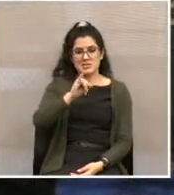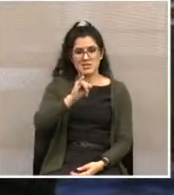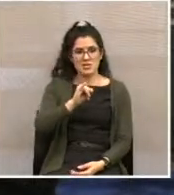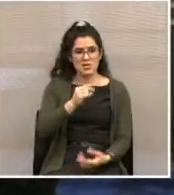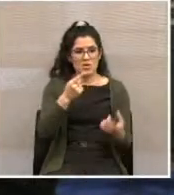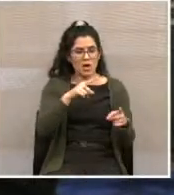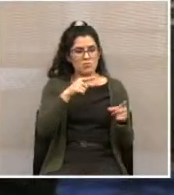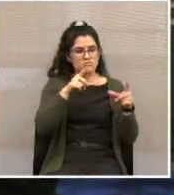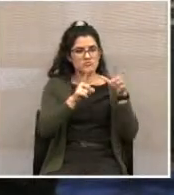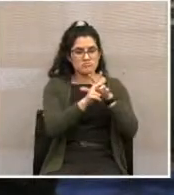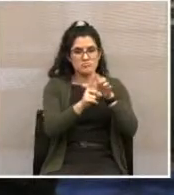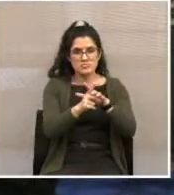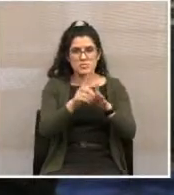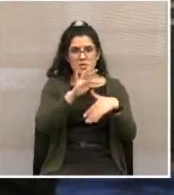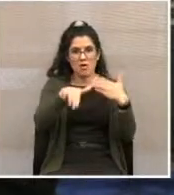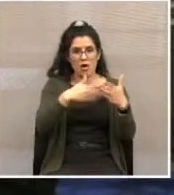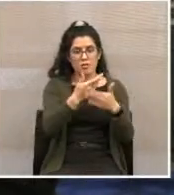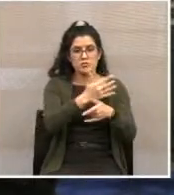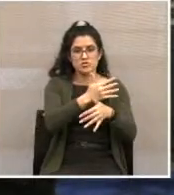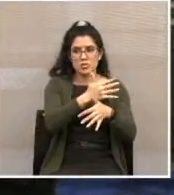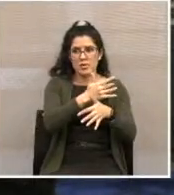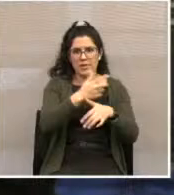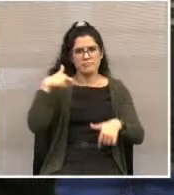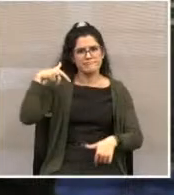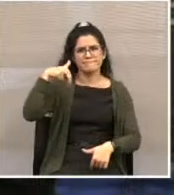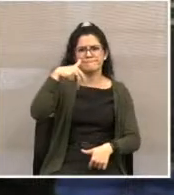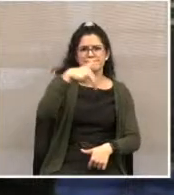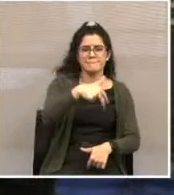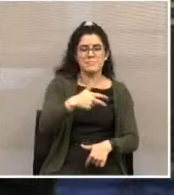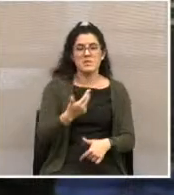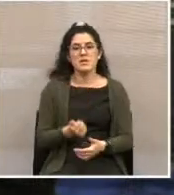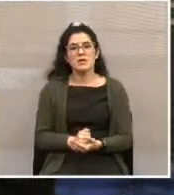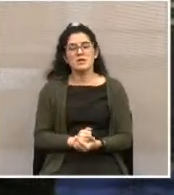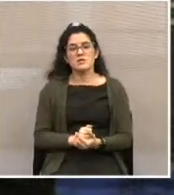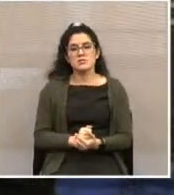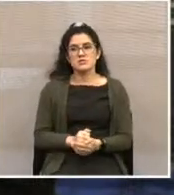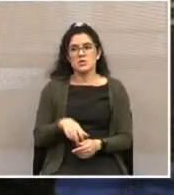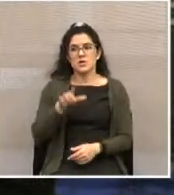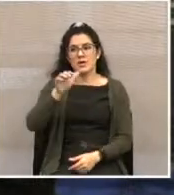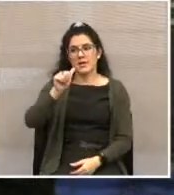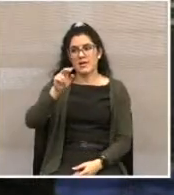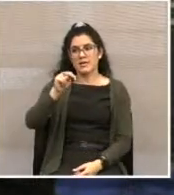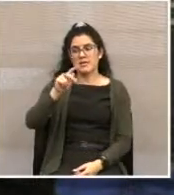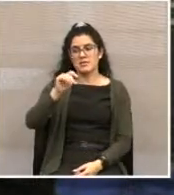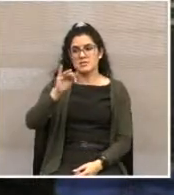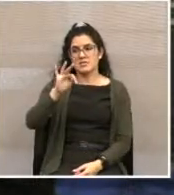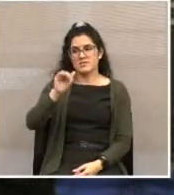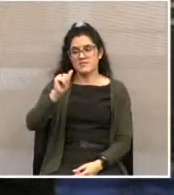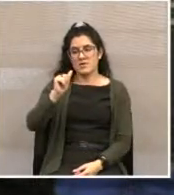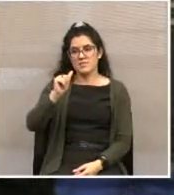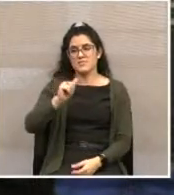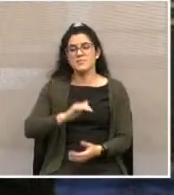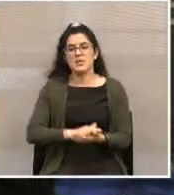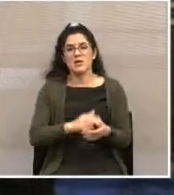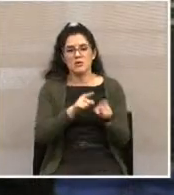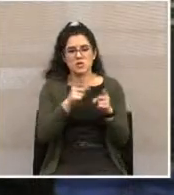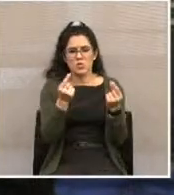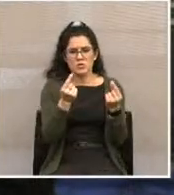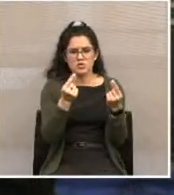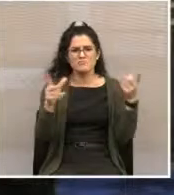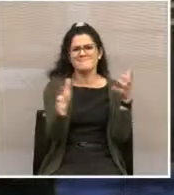Jewish shops all over Germany? So do the BLM and Antifa. Only the Nazis didn't steal, they only